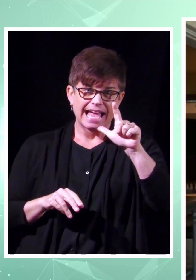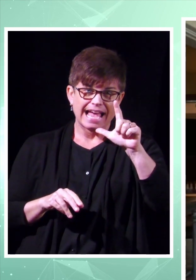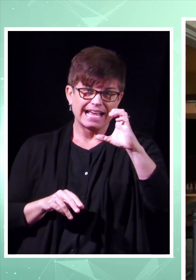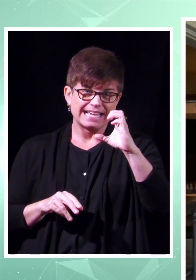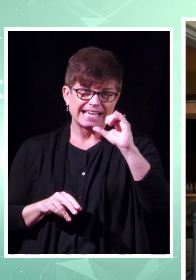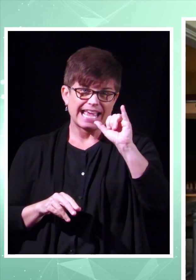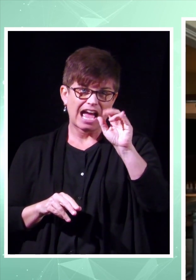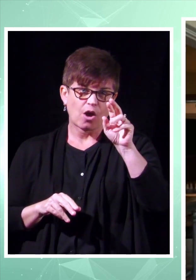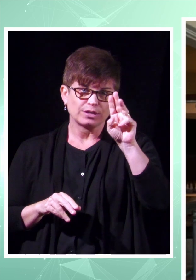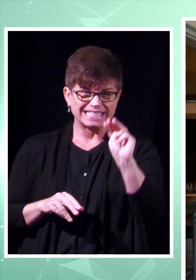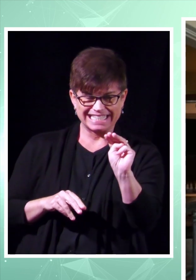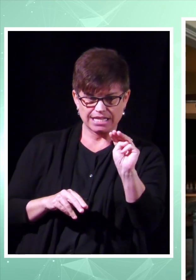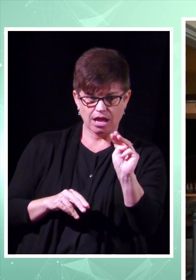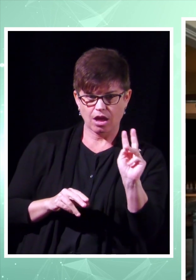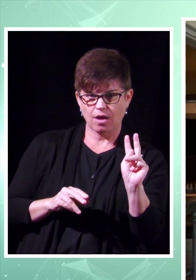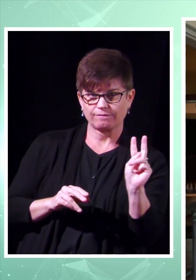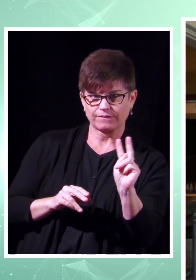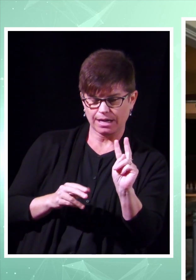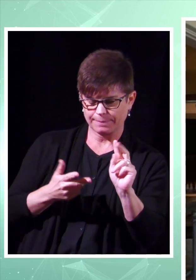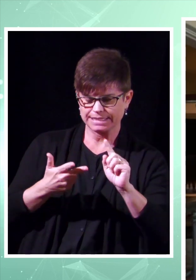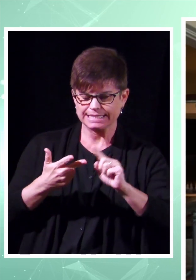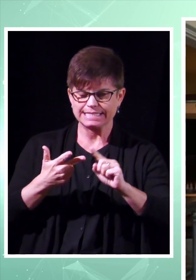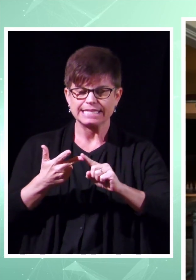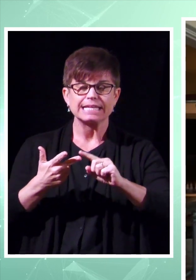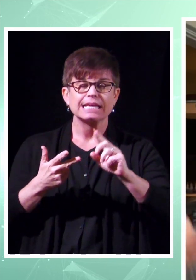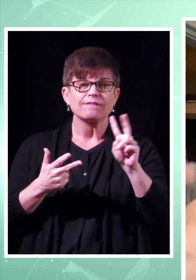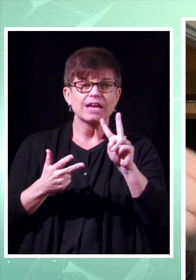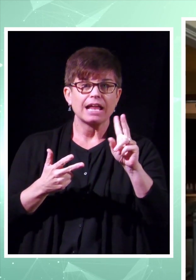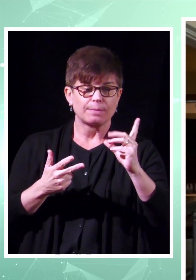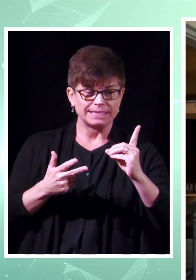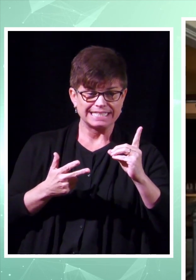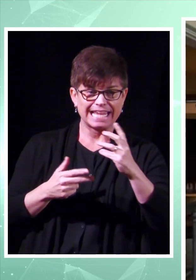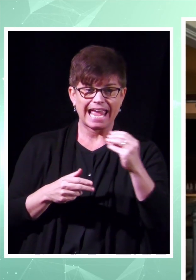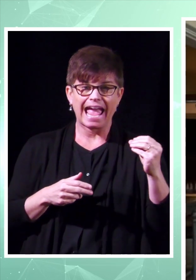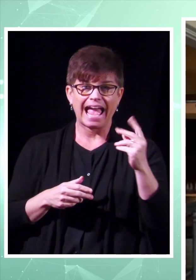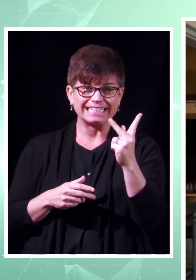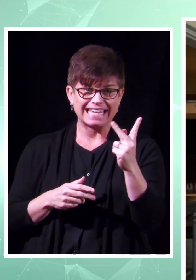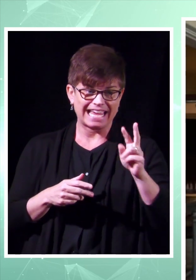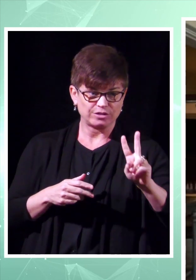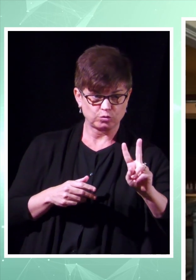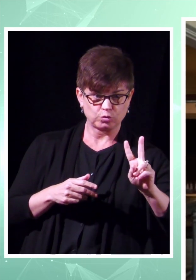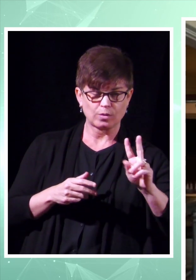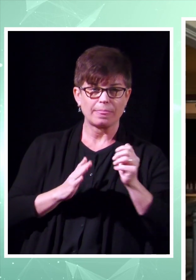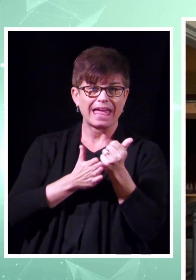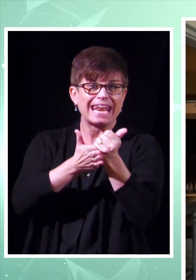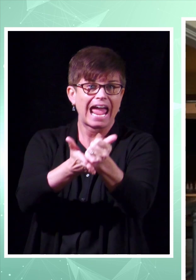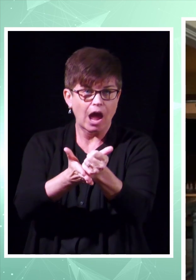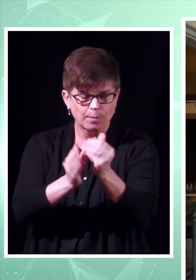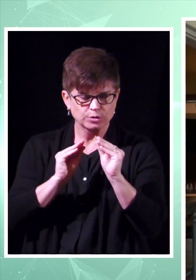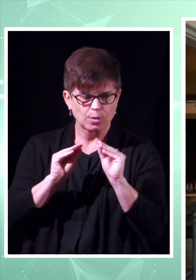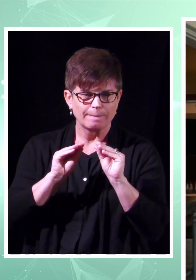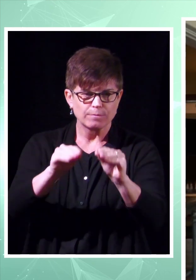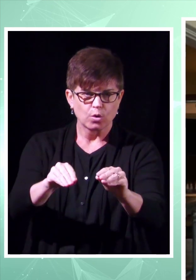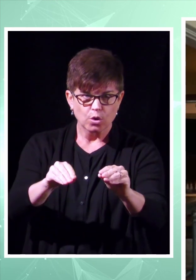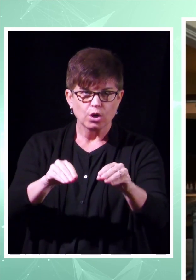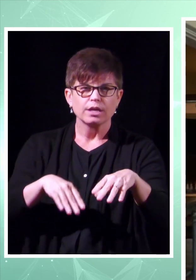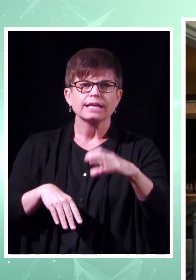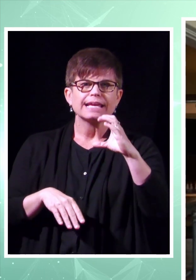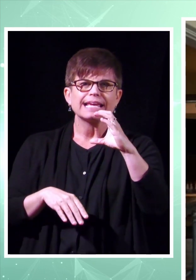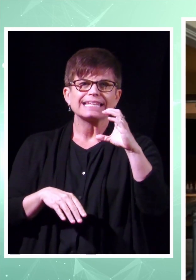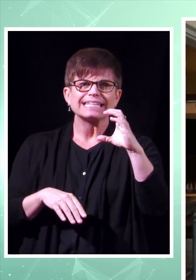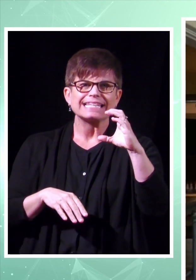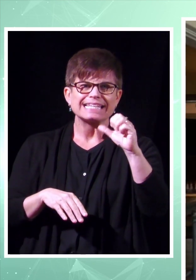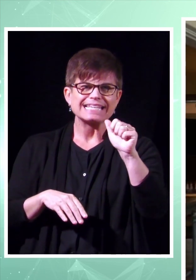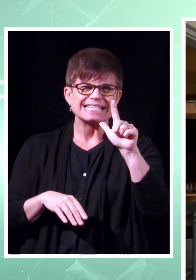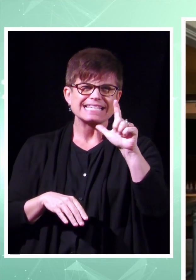supplementation. Vitamin D and vitamin K2 help push the calcium into your bones. And there's even